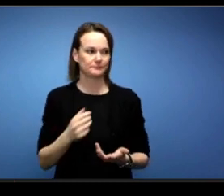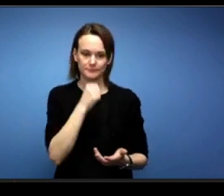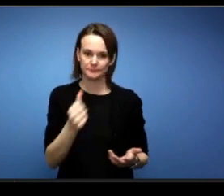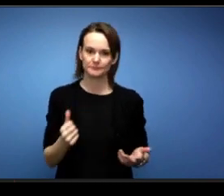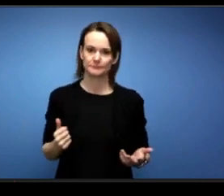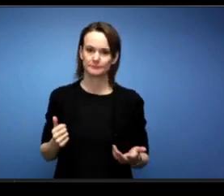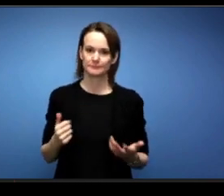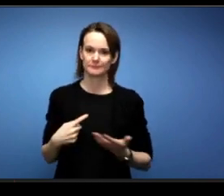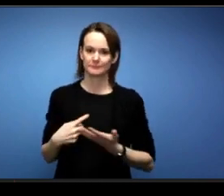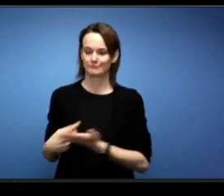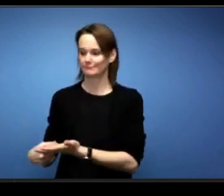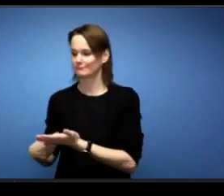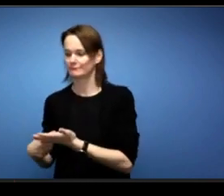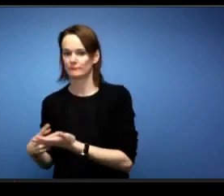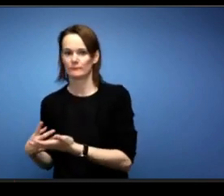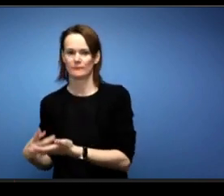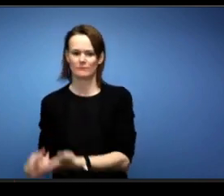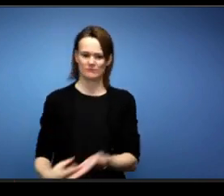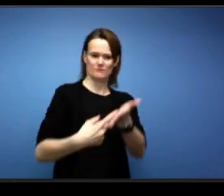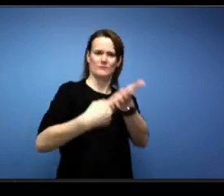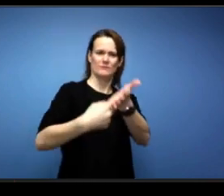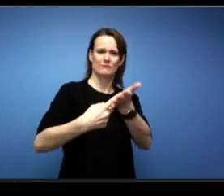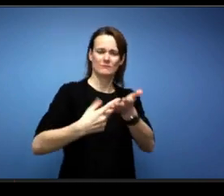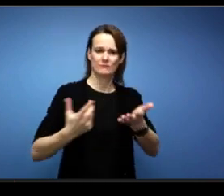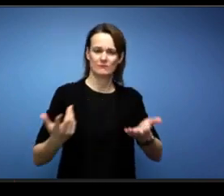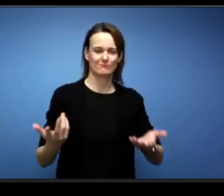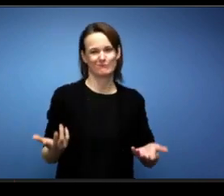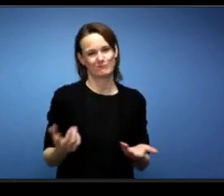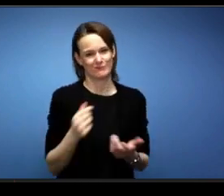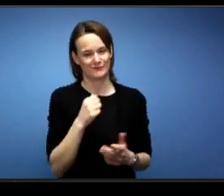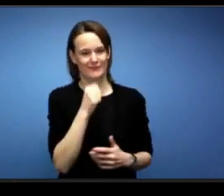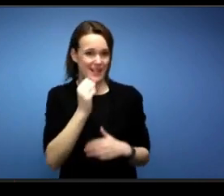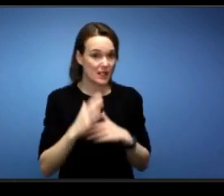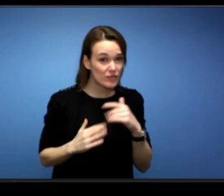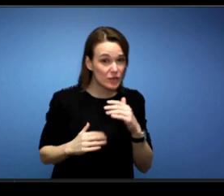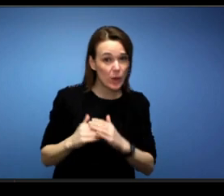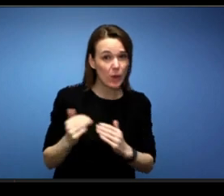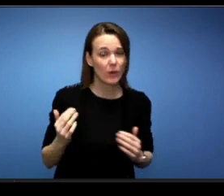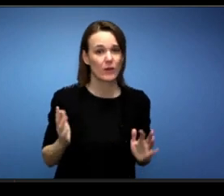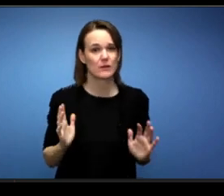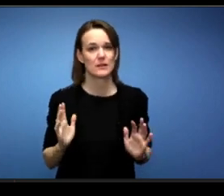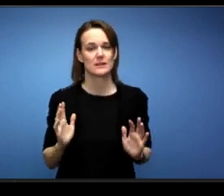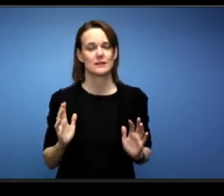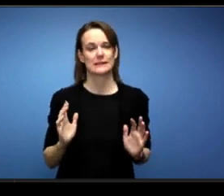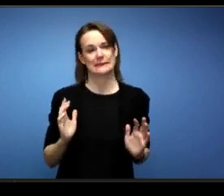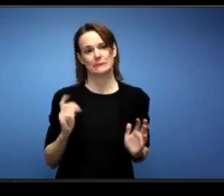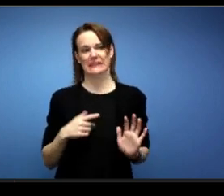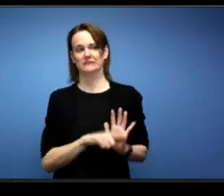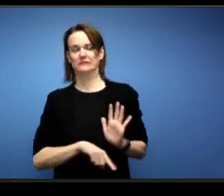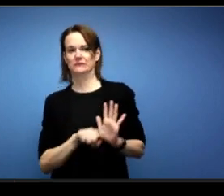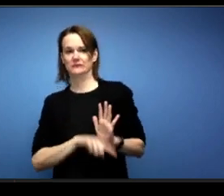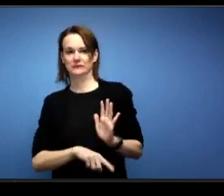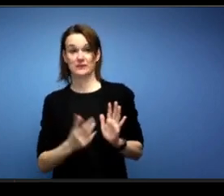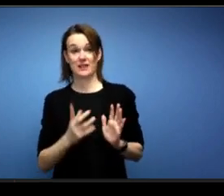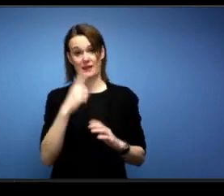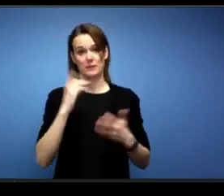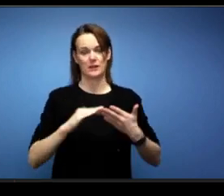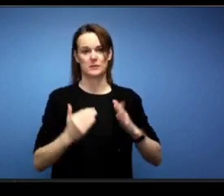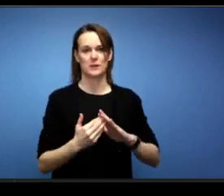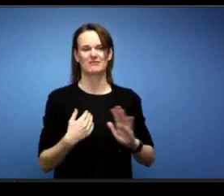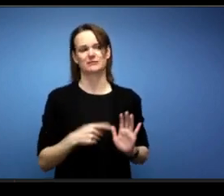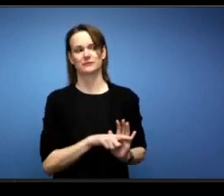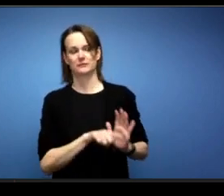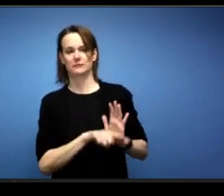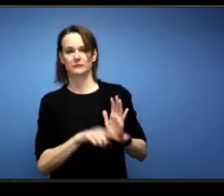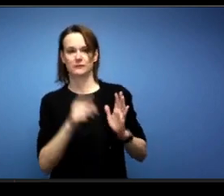brought forth, or maybe, we weren't comfortable with having those conversations. And I think there is a stigma, certainly within the Black community in